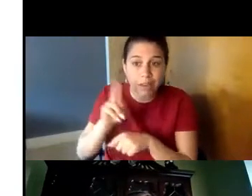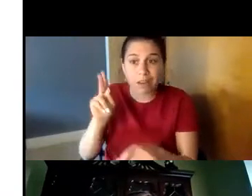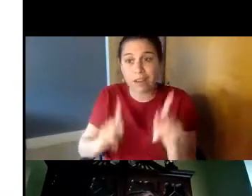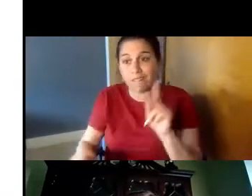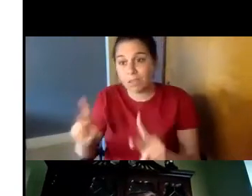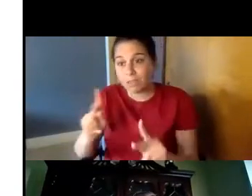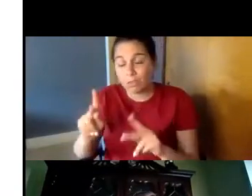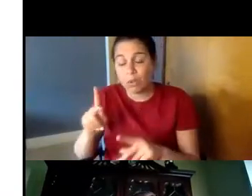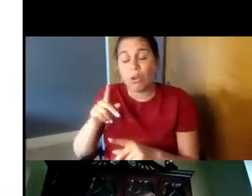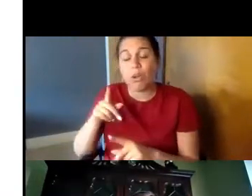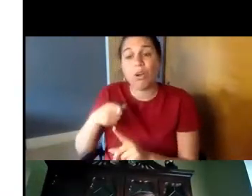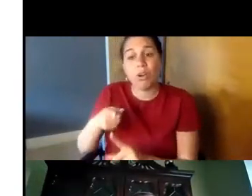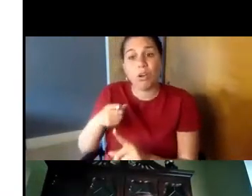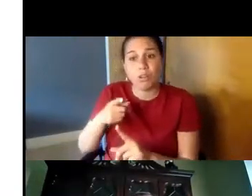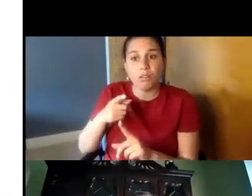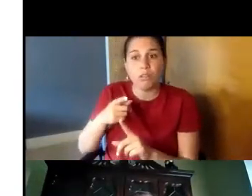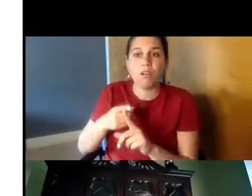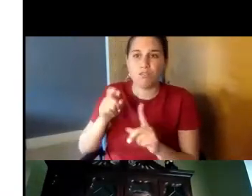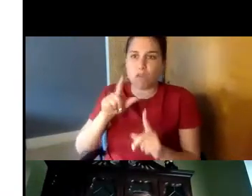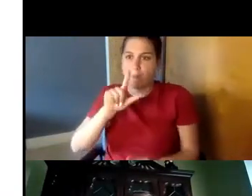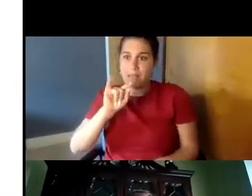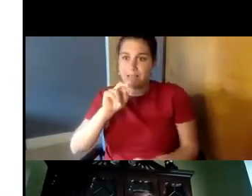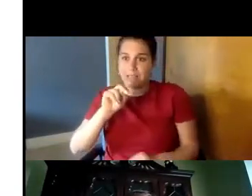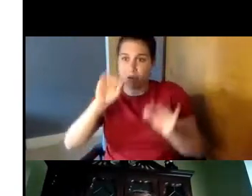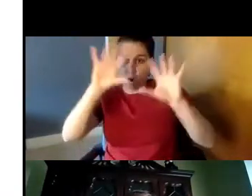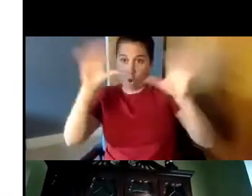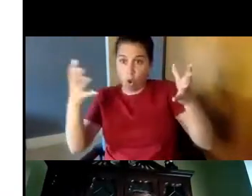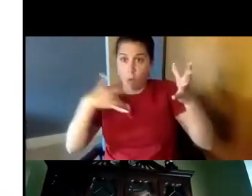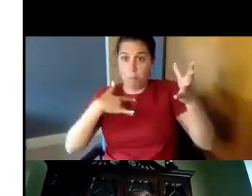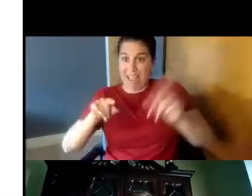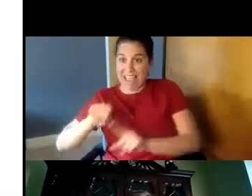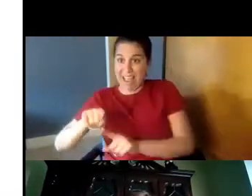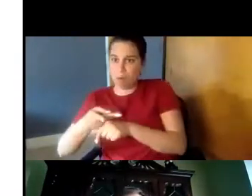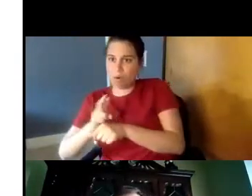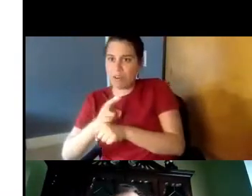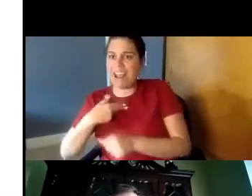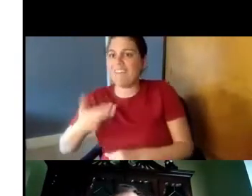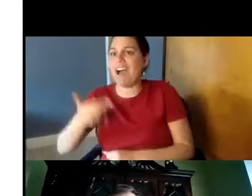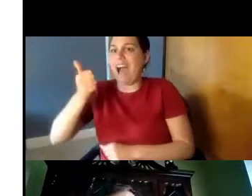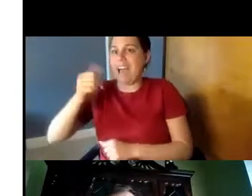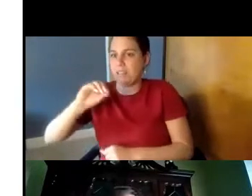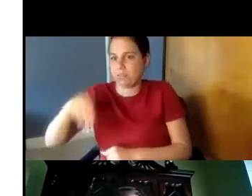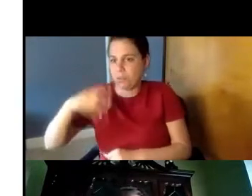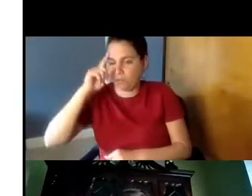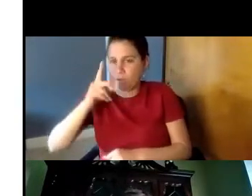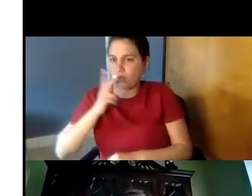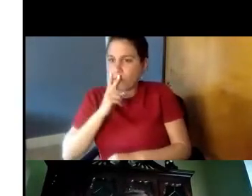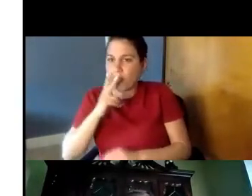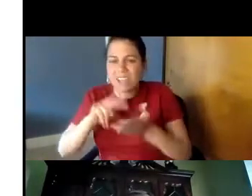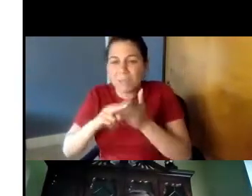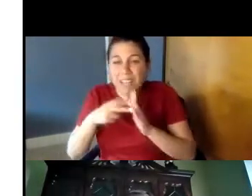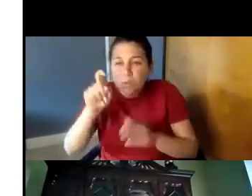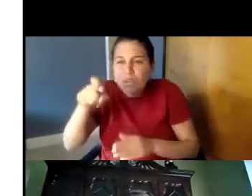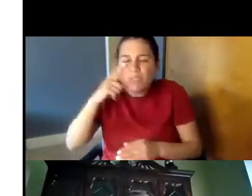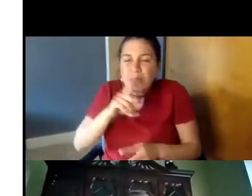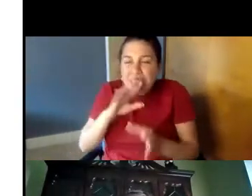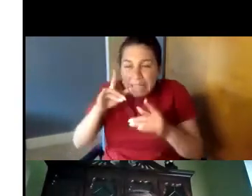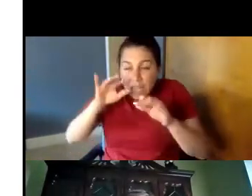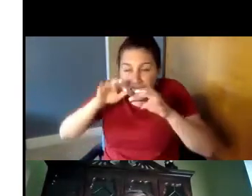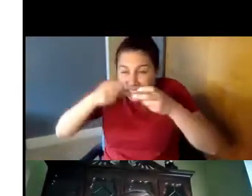individuals who of all the Latino demographics have the highest rate of smoking. So again, you need to really look and get into the data to